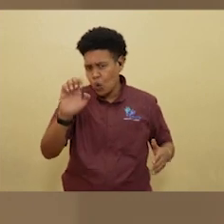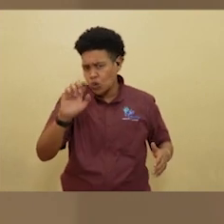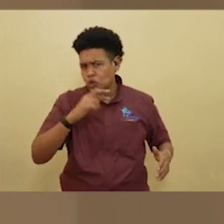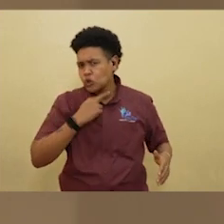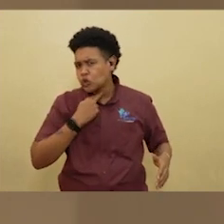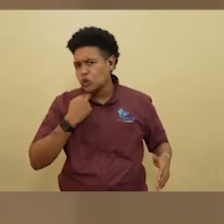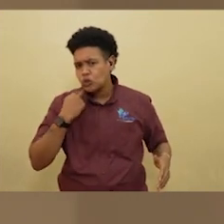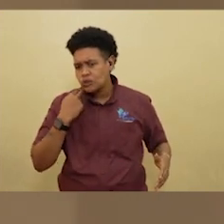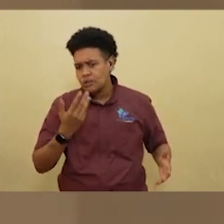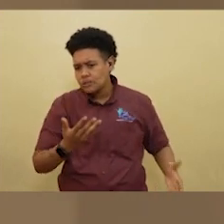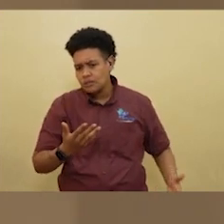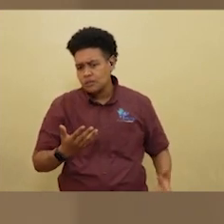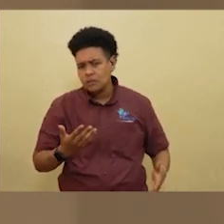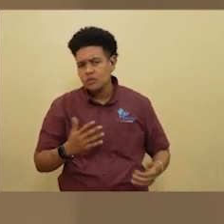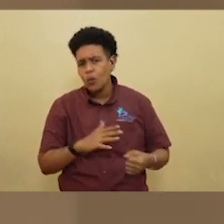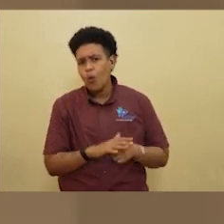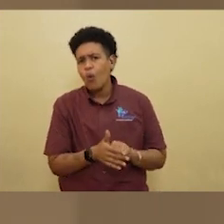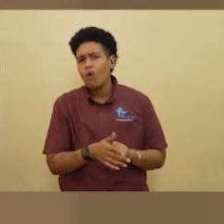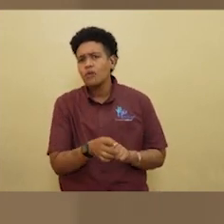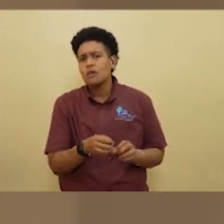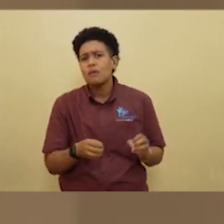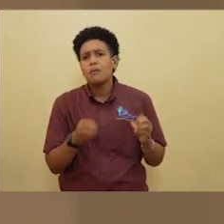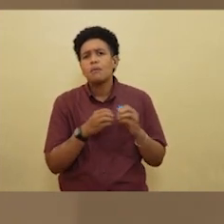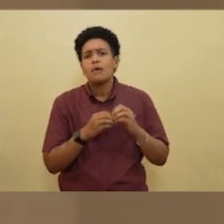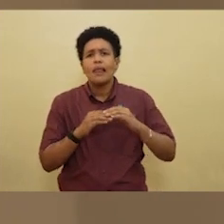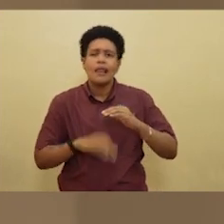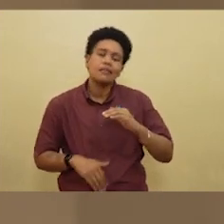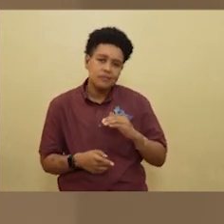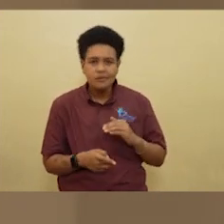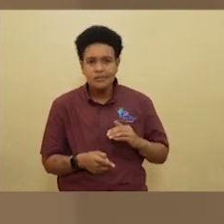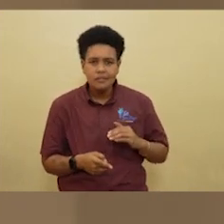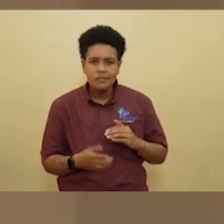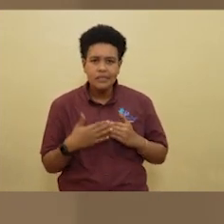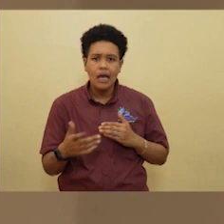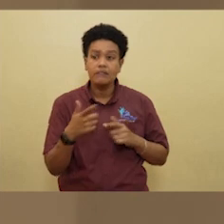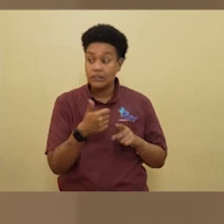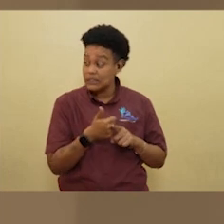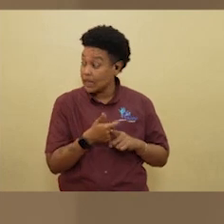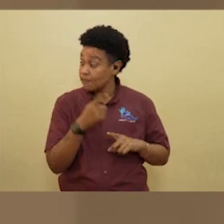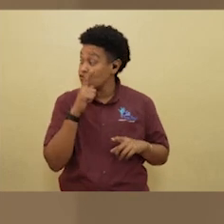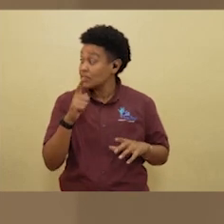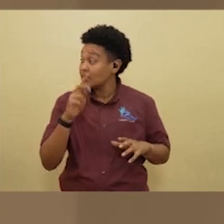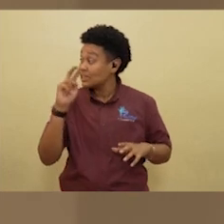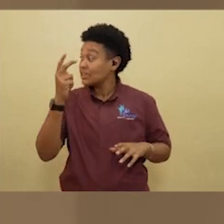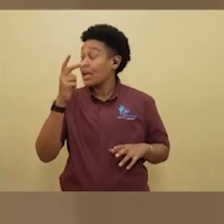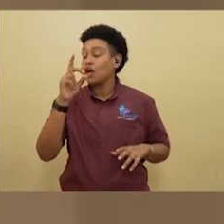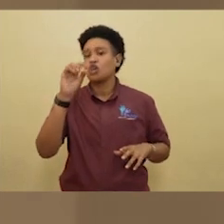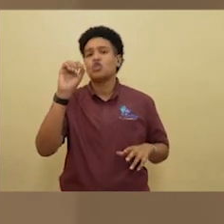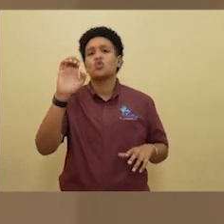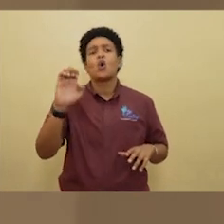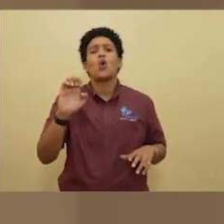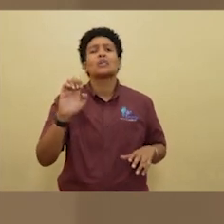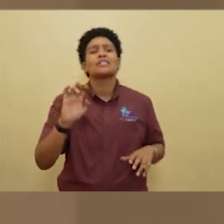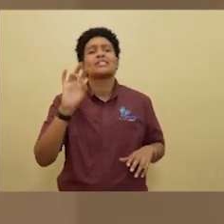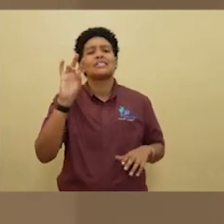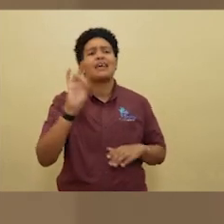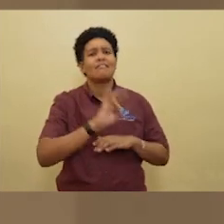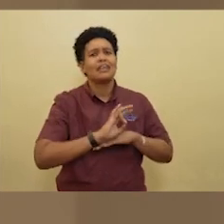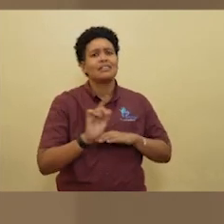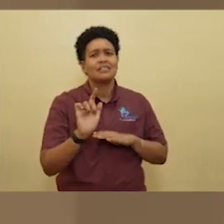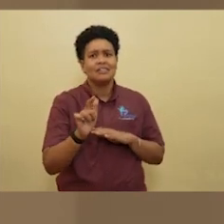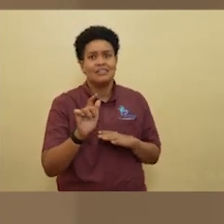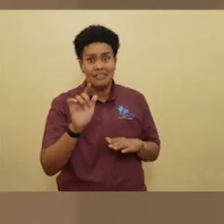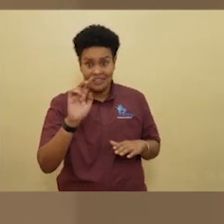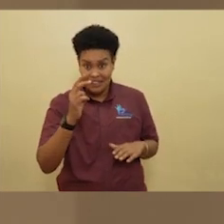risk of getting COVID is much, much less. After you get the second dose, seven days after